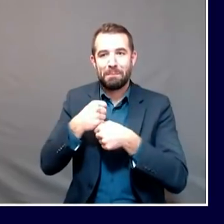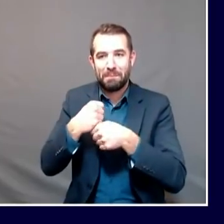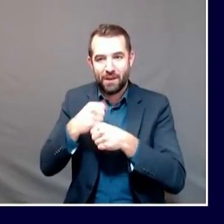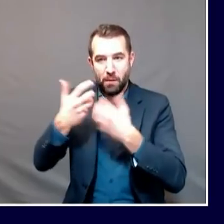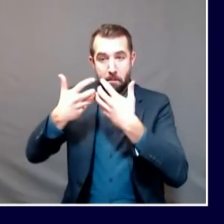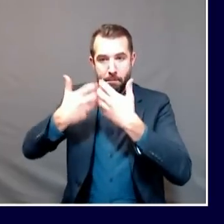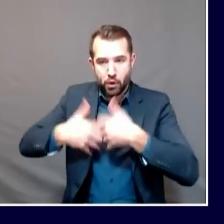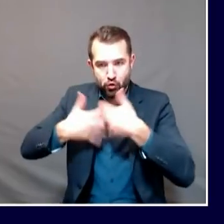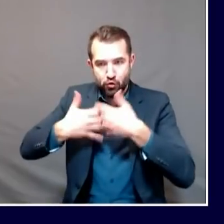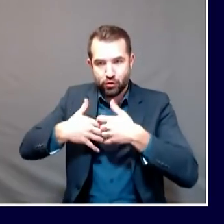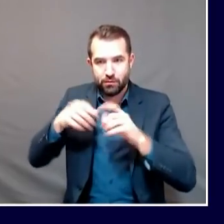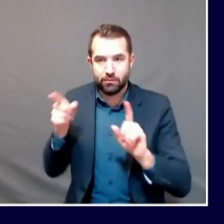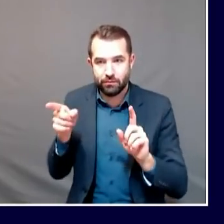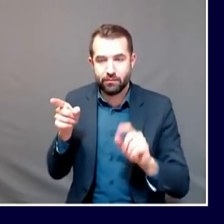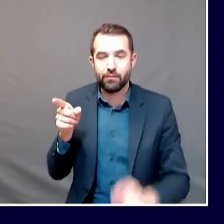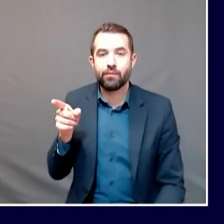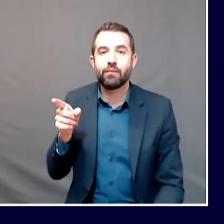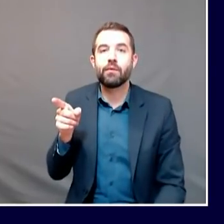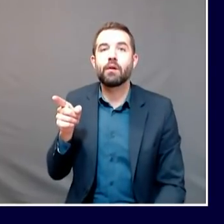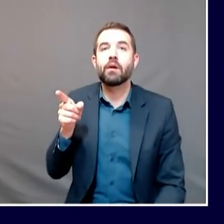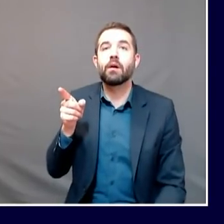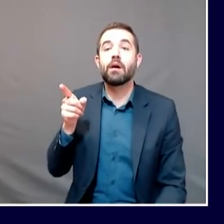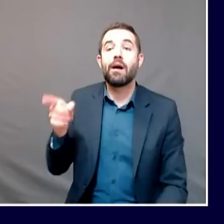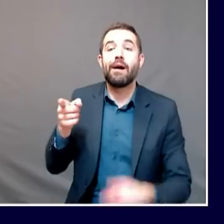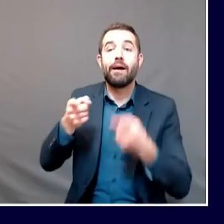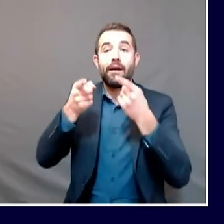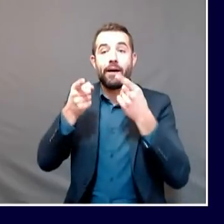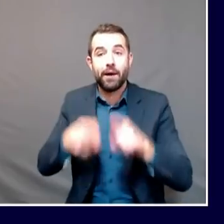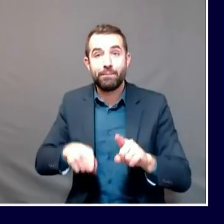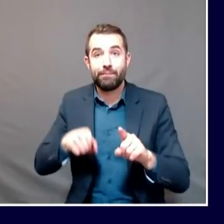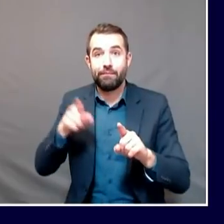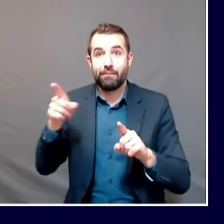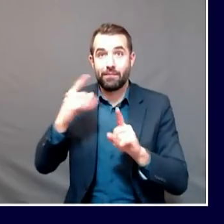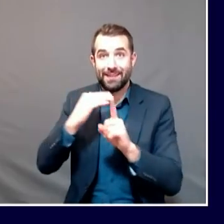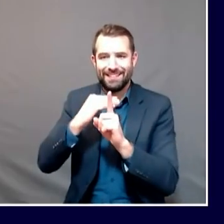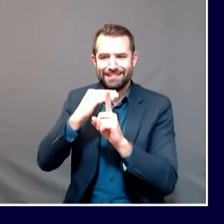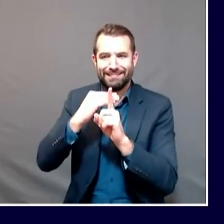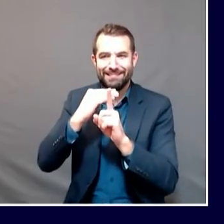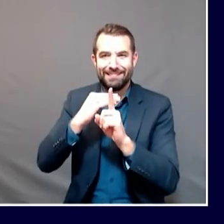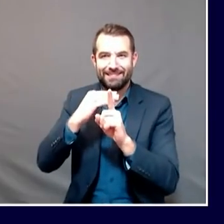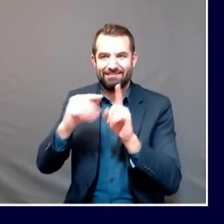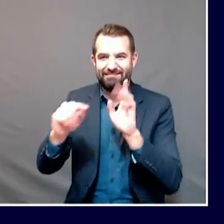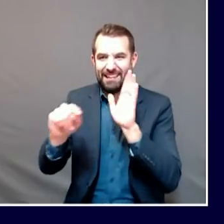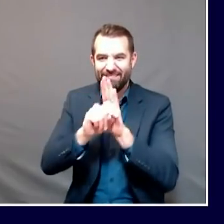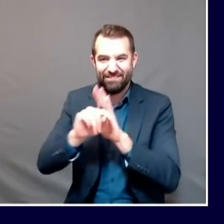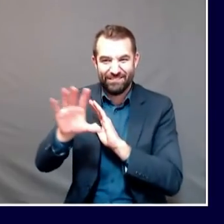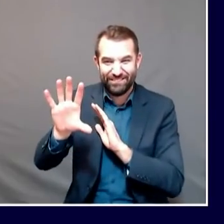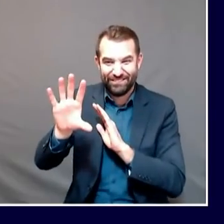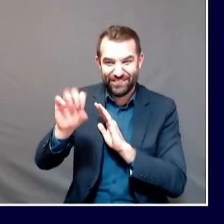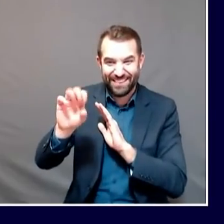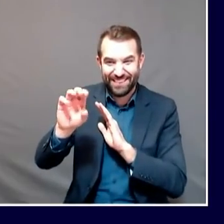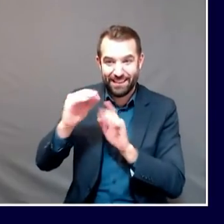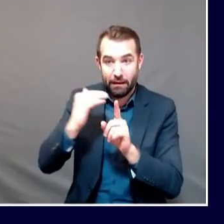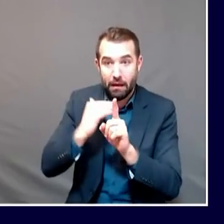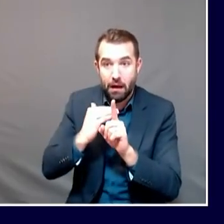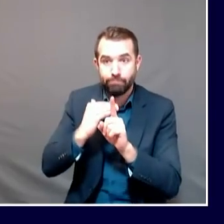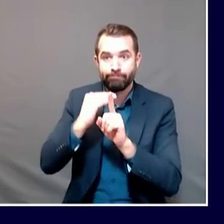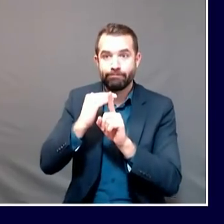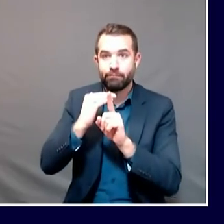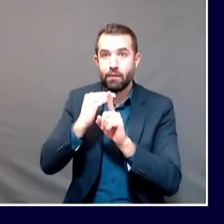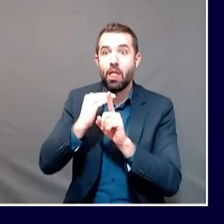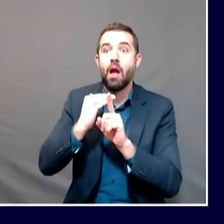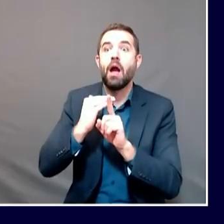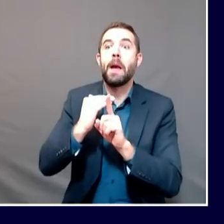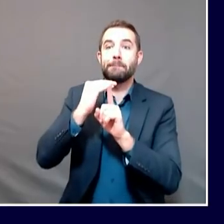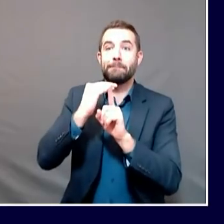above -50 or so, like any other type of chemical, it starts to break down. Now, it doesn't break